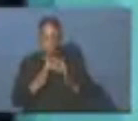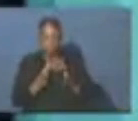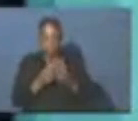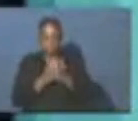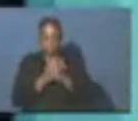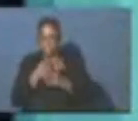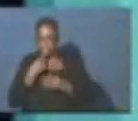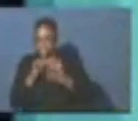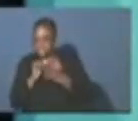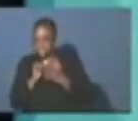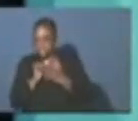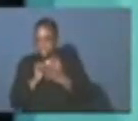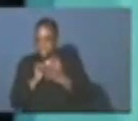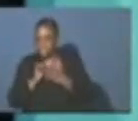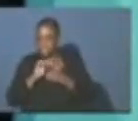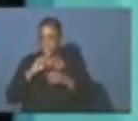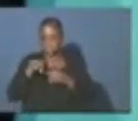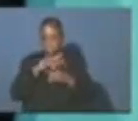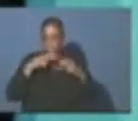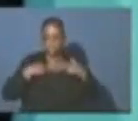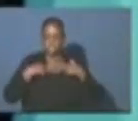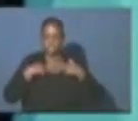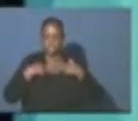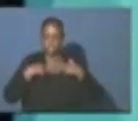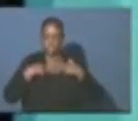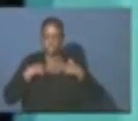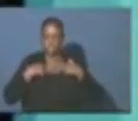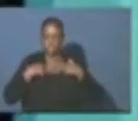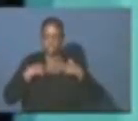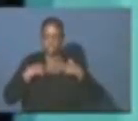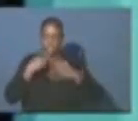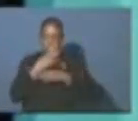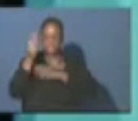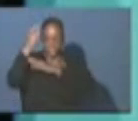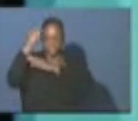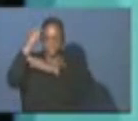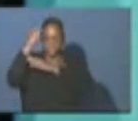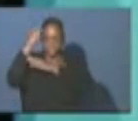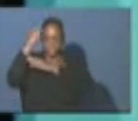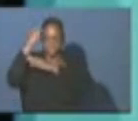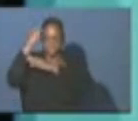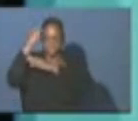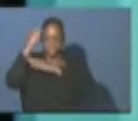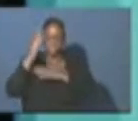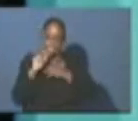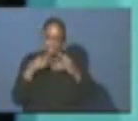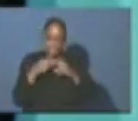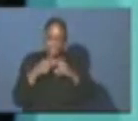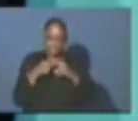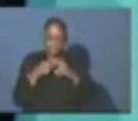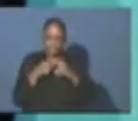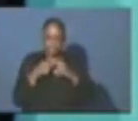strong economic recovery in the Bahamas, but as well cognizant of the forecast for